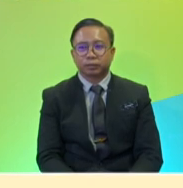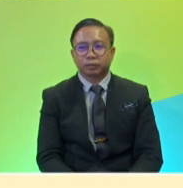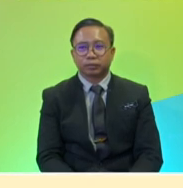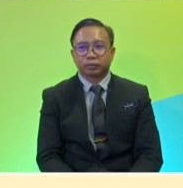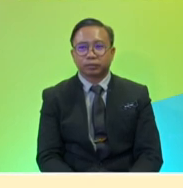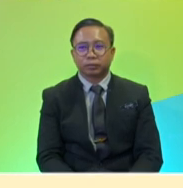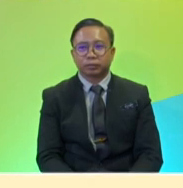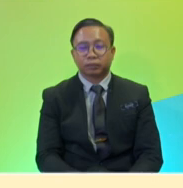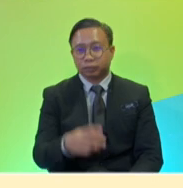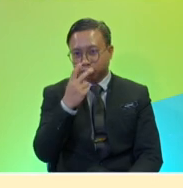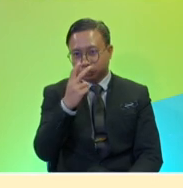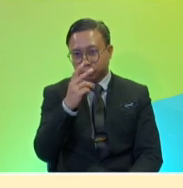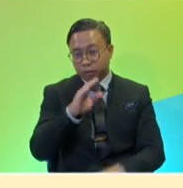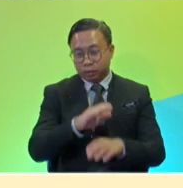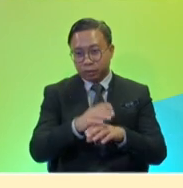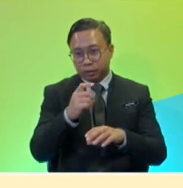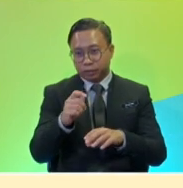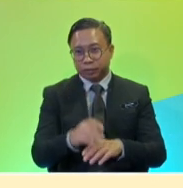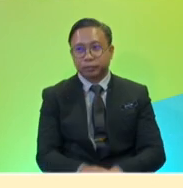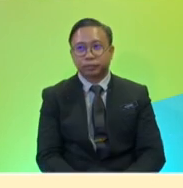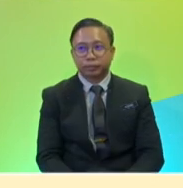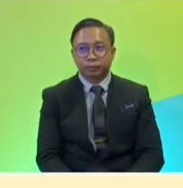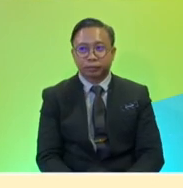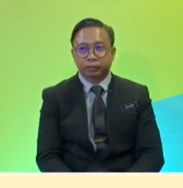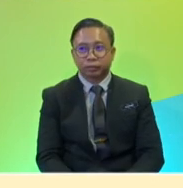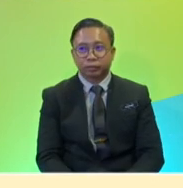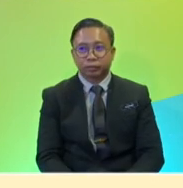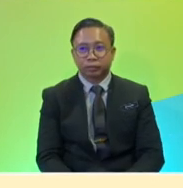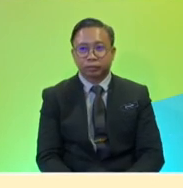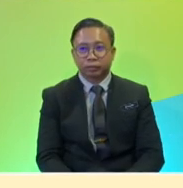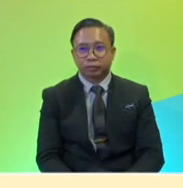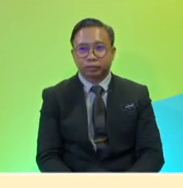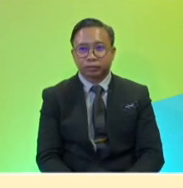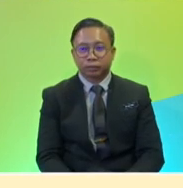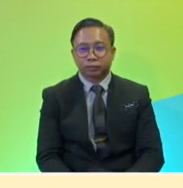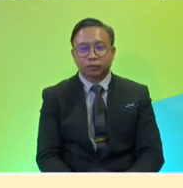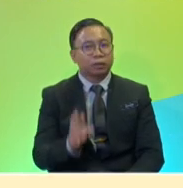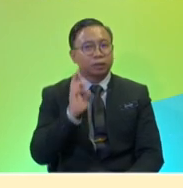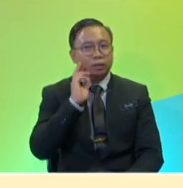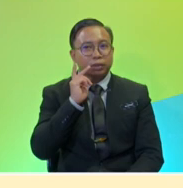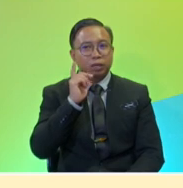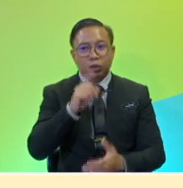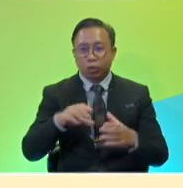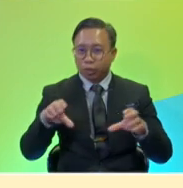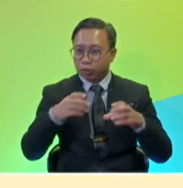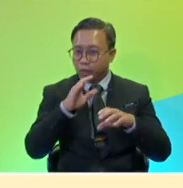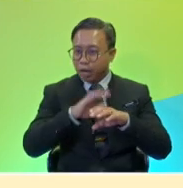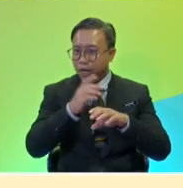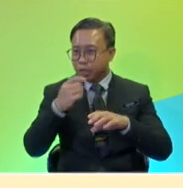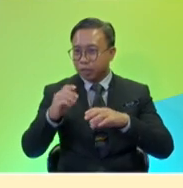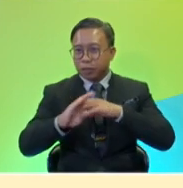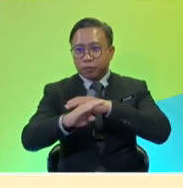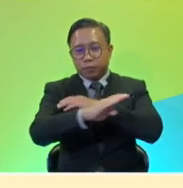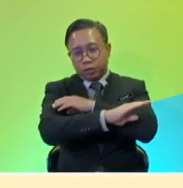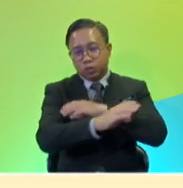You can look at the screen. Okay, maybe you can ask Raksha? Yeah, Raksha. What can you do at the beach based on the